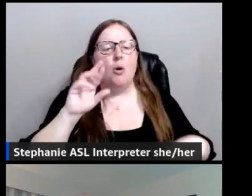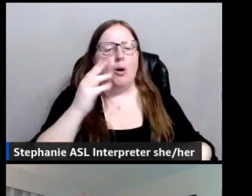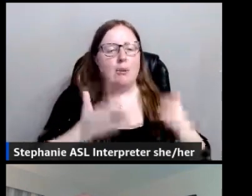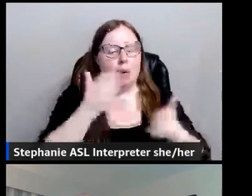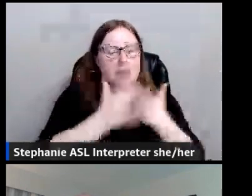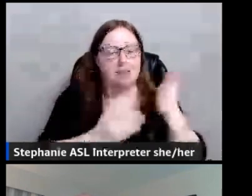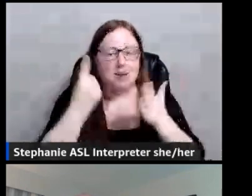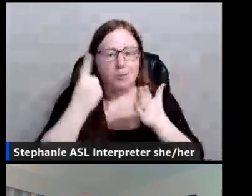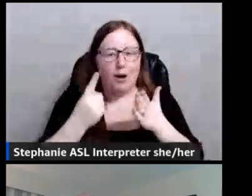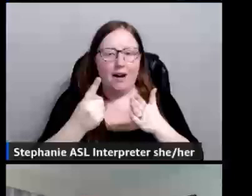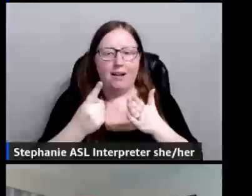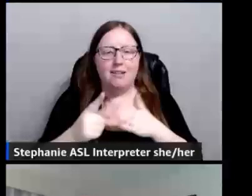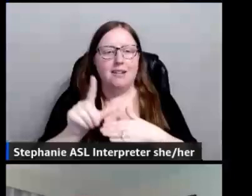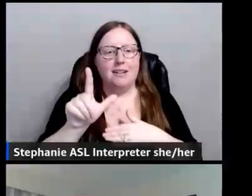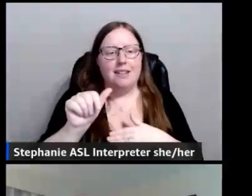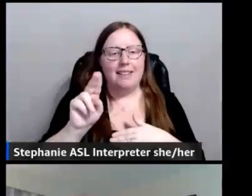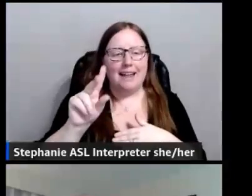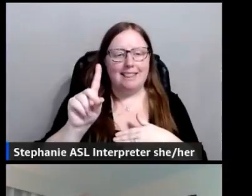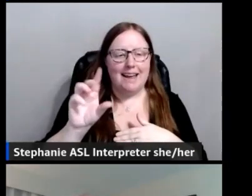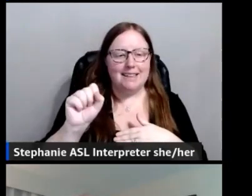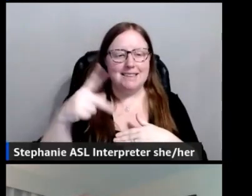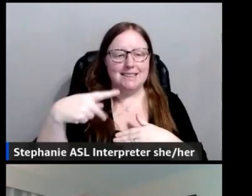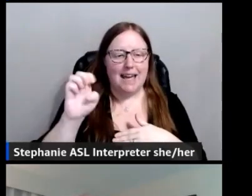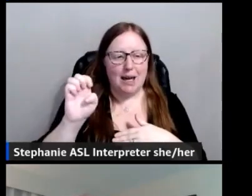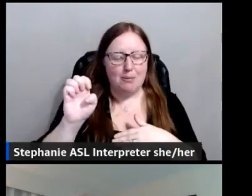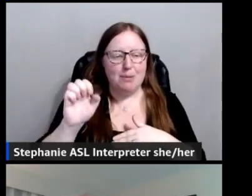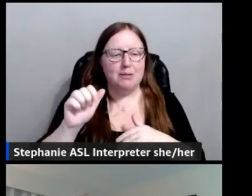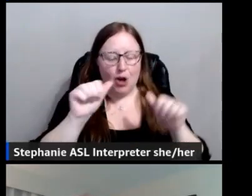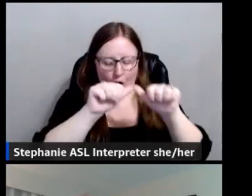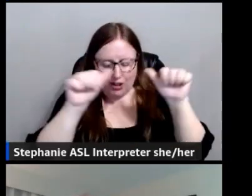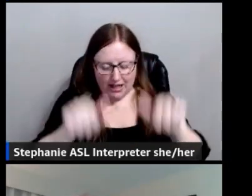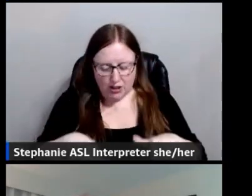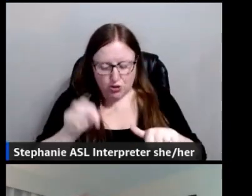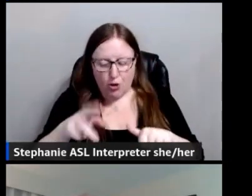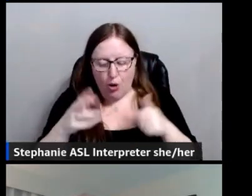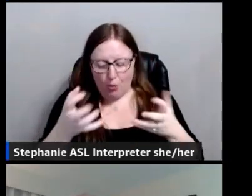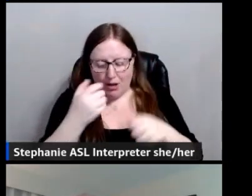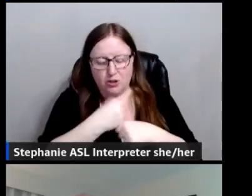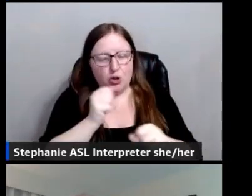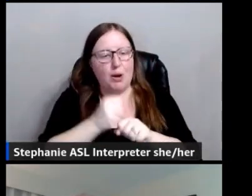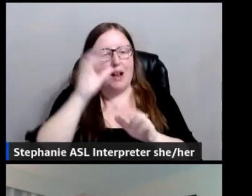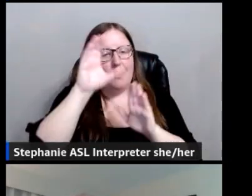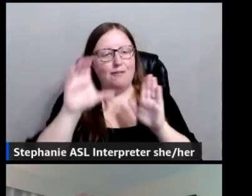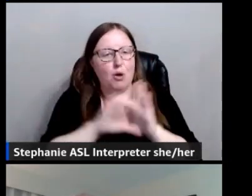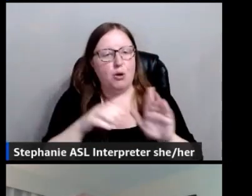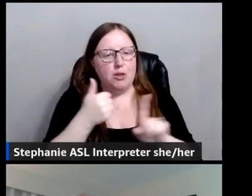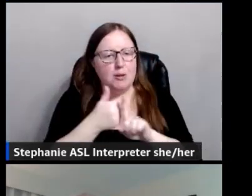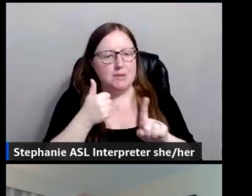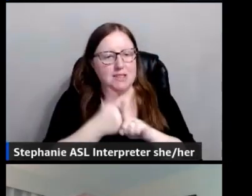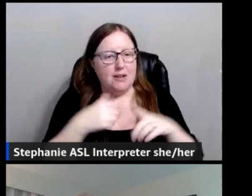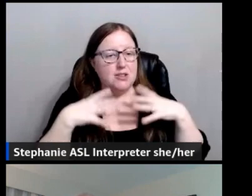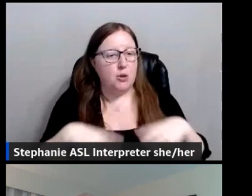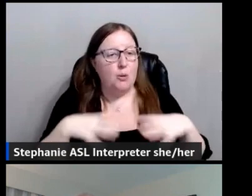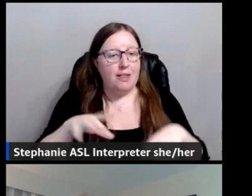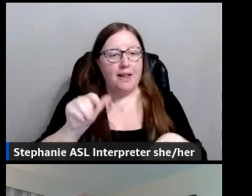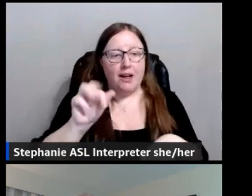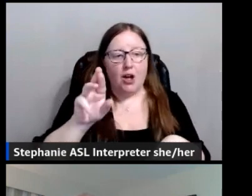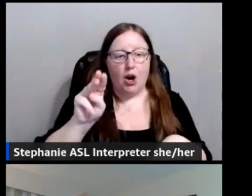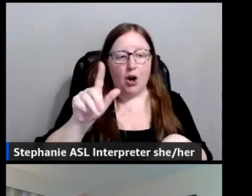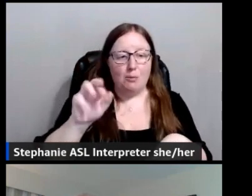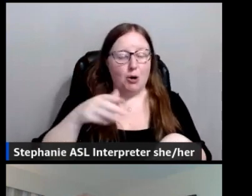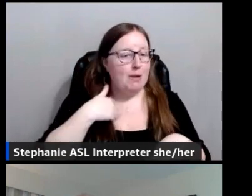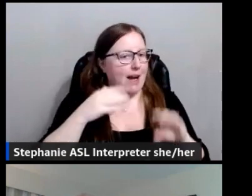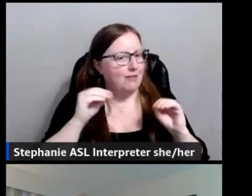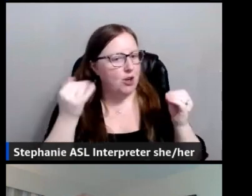who's doing a landscape architecture, or someone who wants to create a photo of themselves wearing armor. I have no idea.